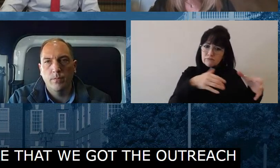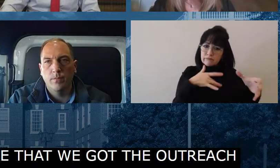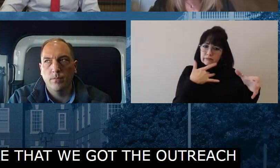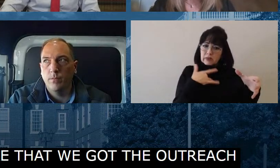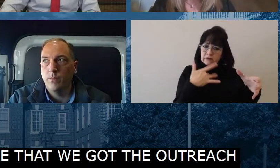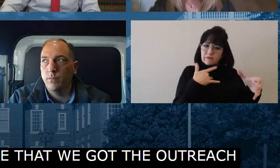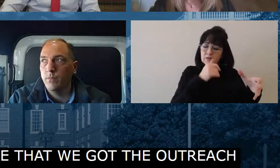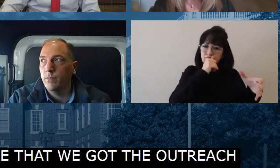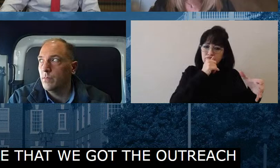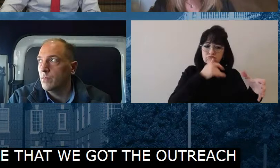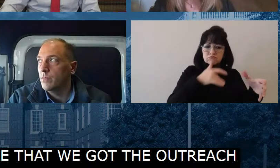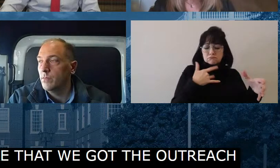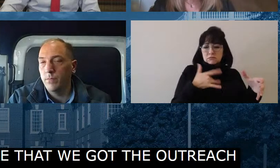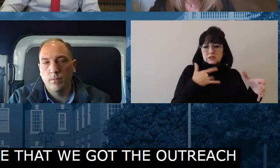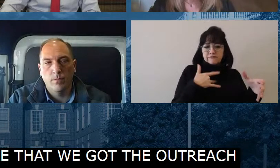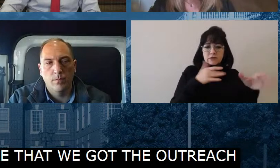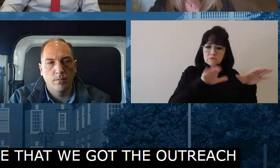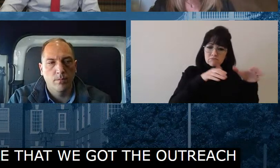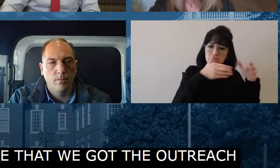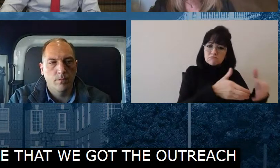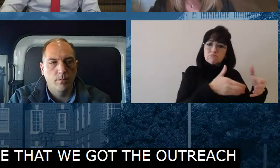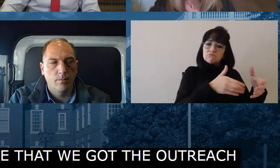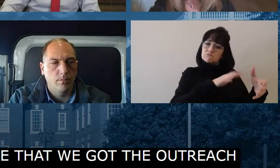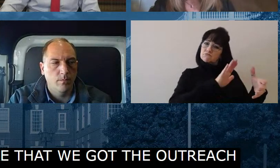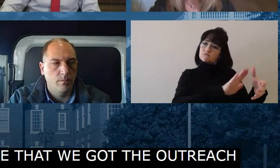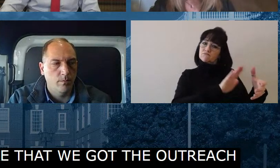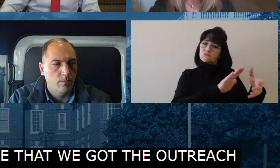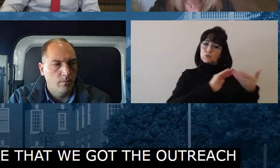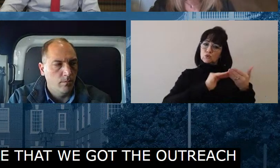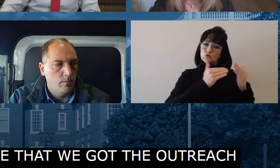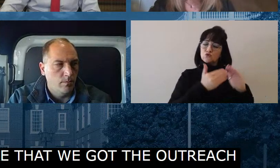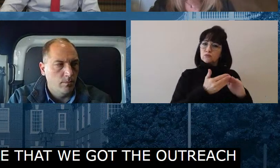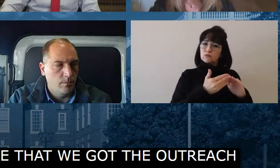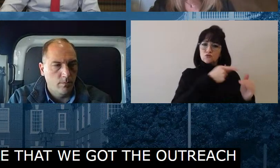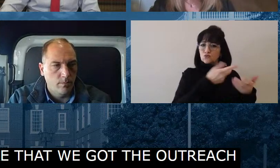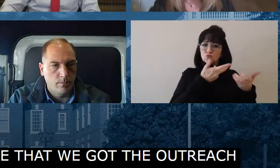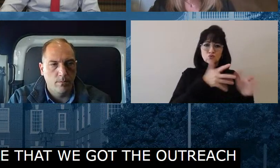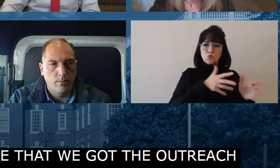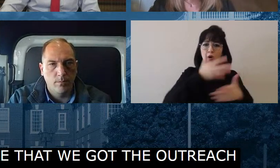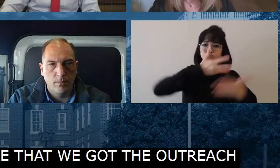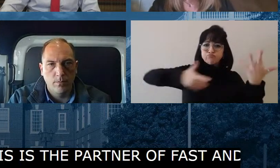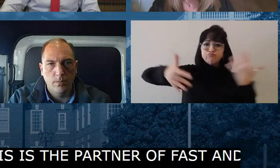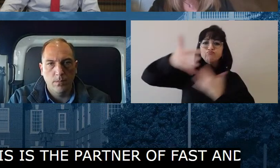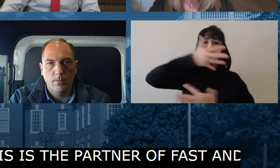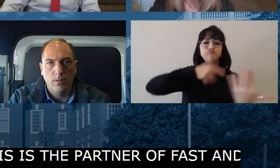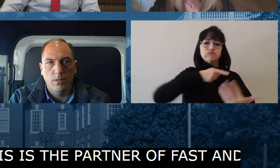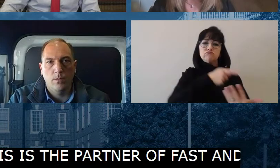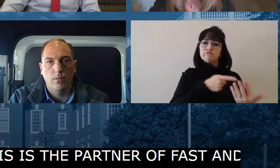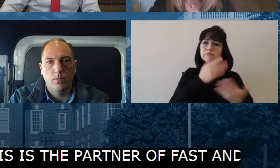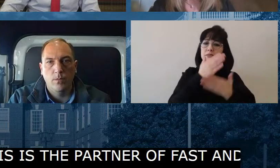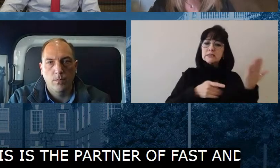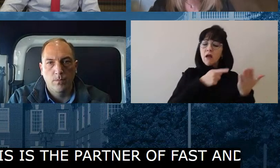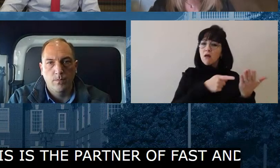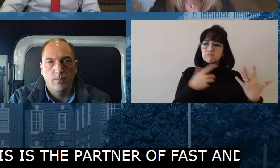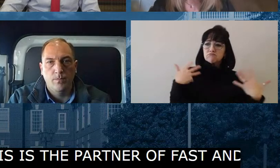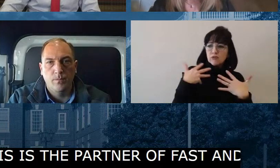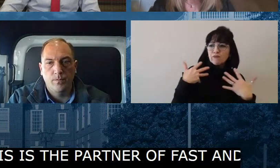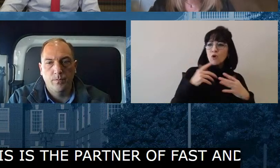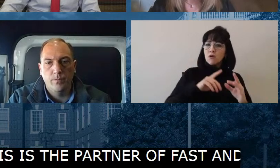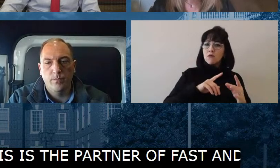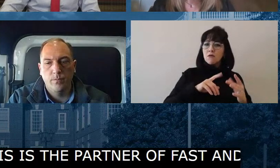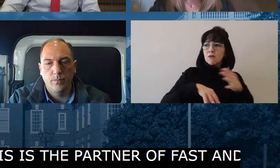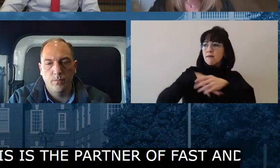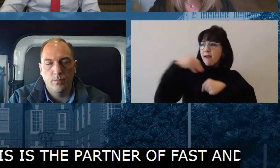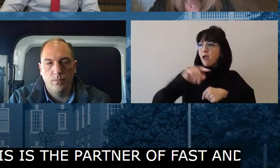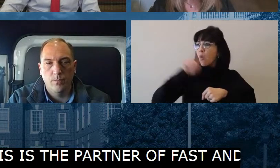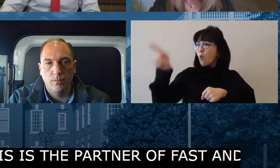a multi-tiered approach to getting vaccines into communities, making it accessible to as